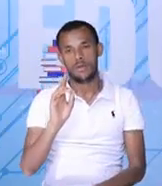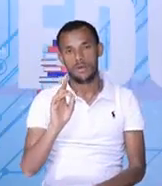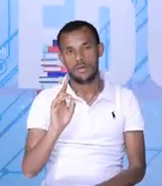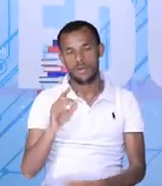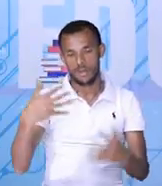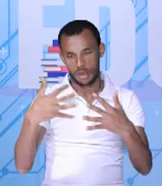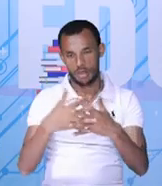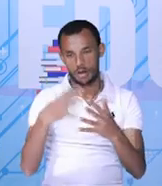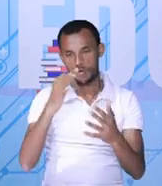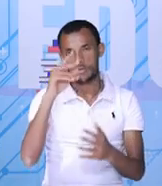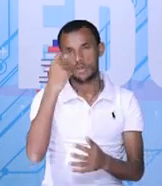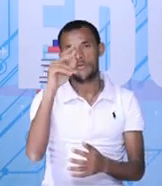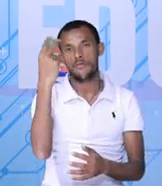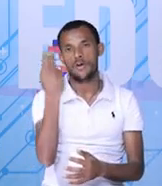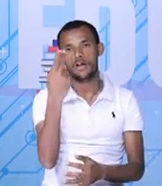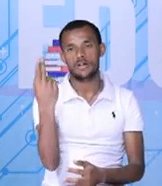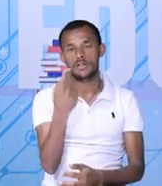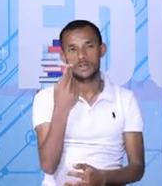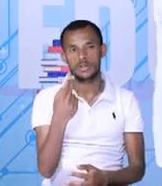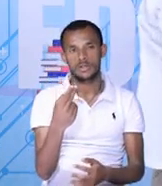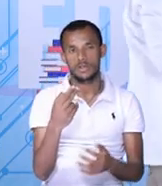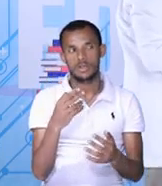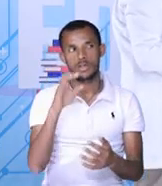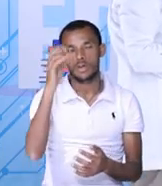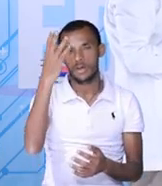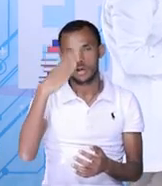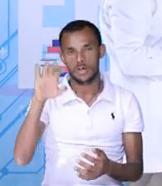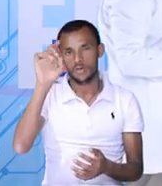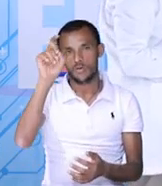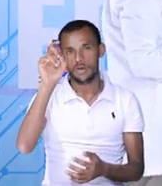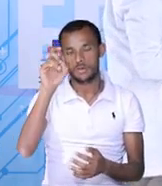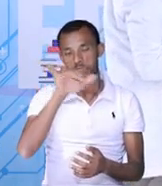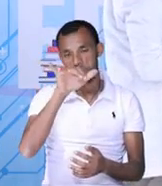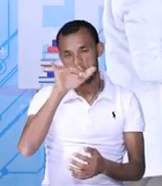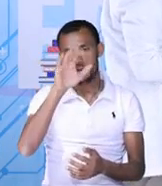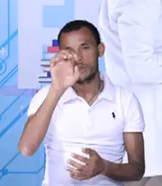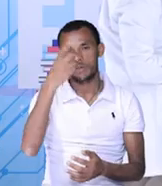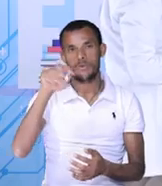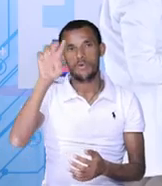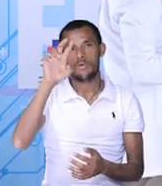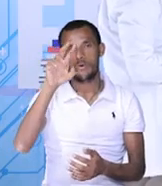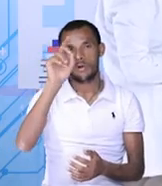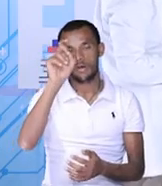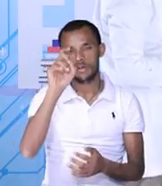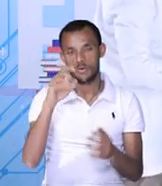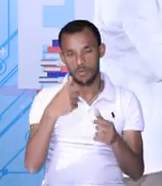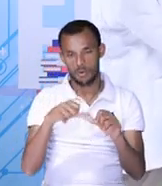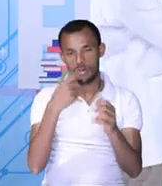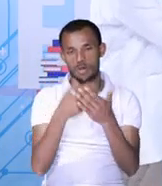the integral of the function, the integration of e raised to x is this e raised to x itself. Now continue this